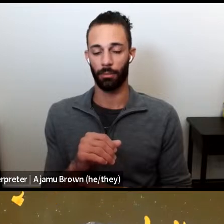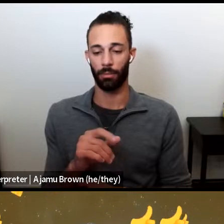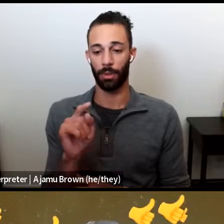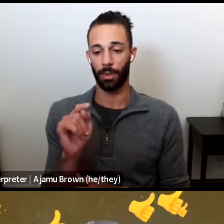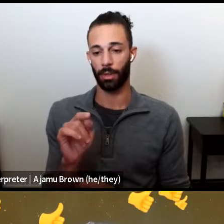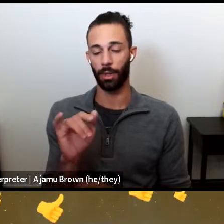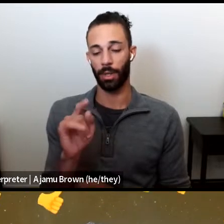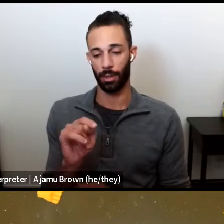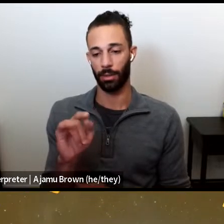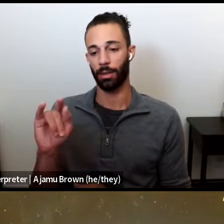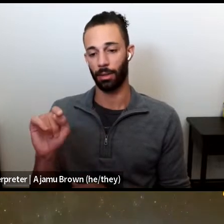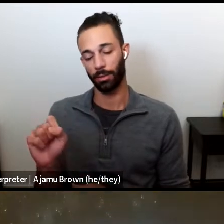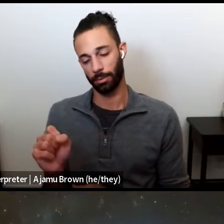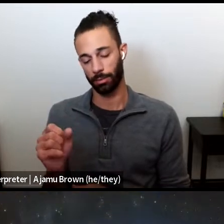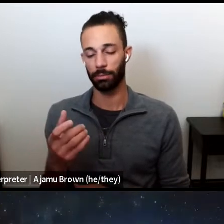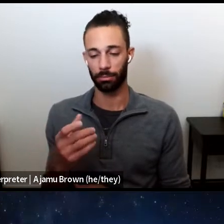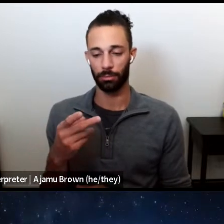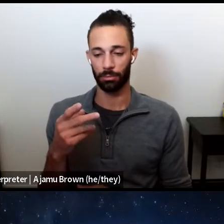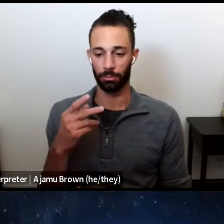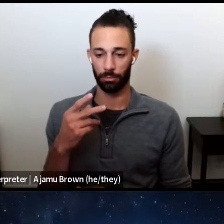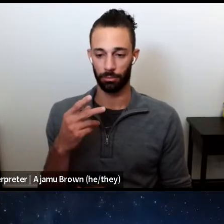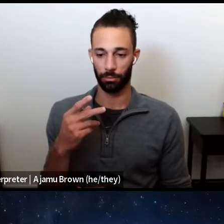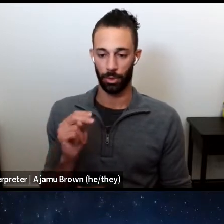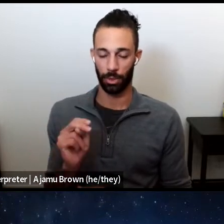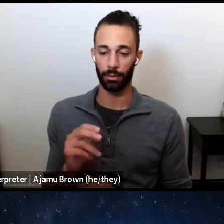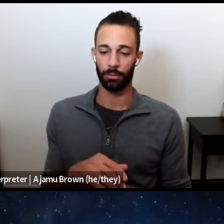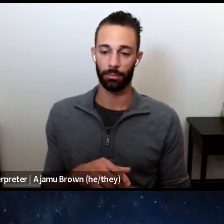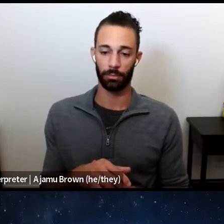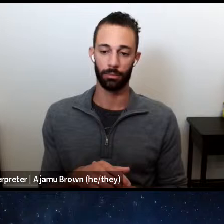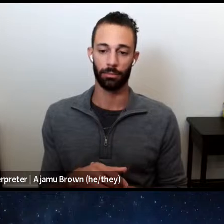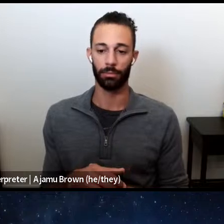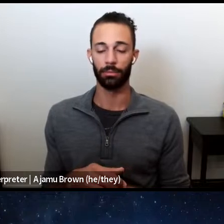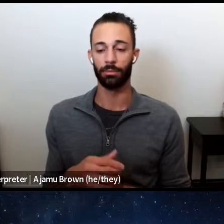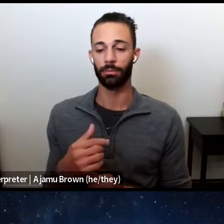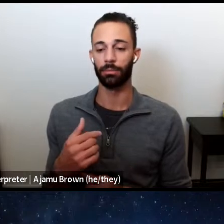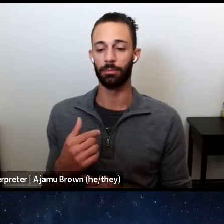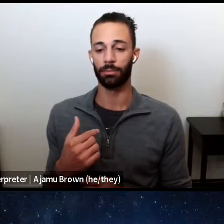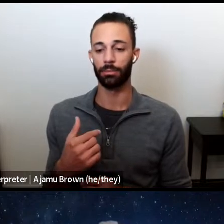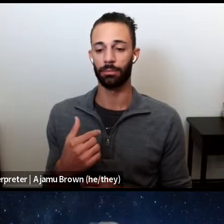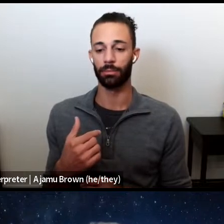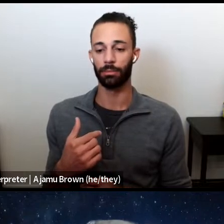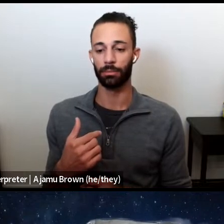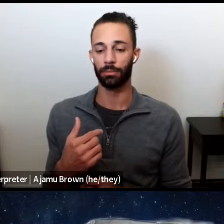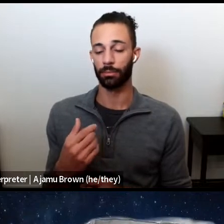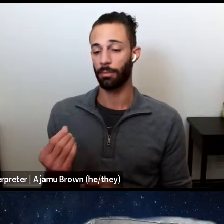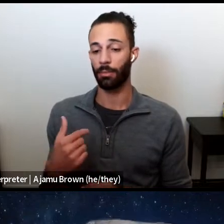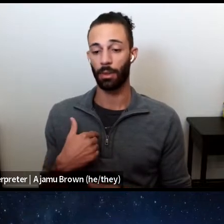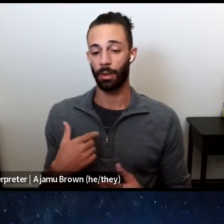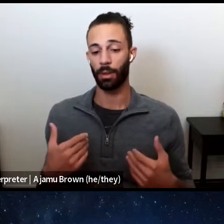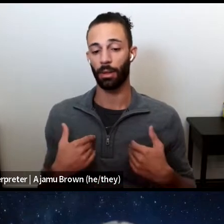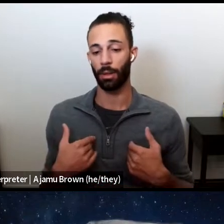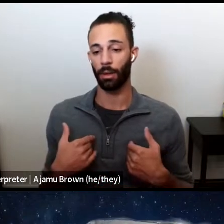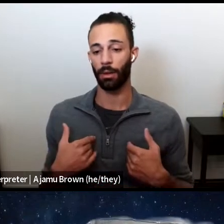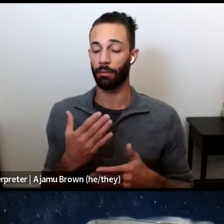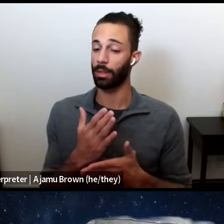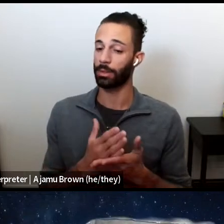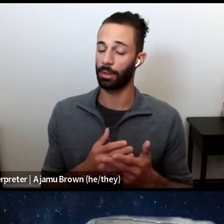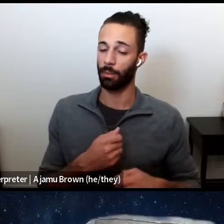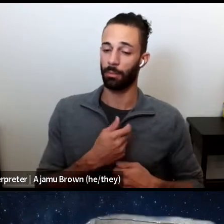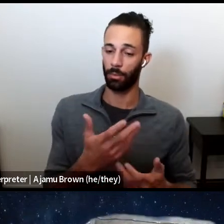slash anything that is asked of me over at Ori. And yeah, I have a little poetry for